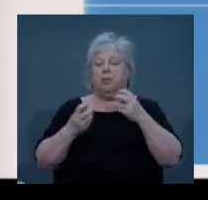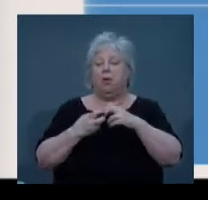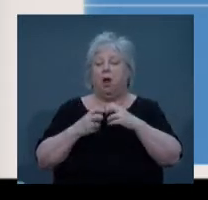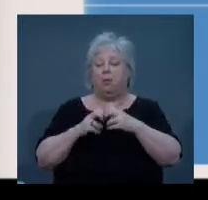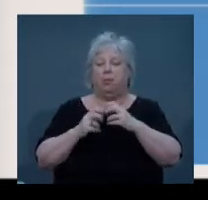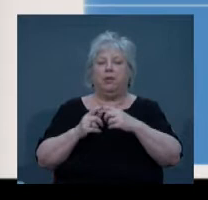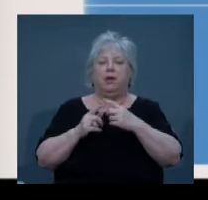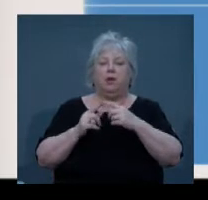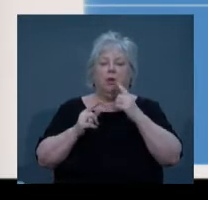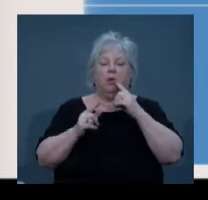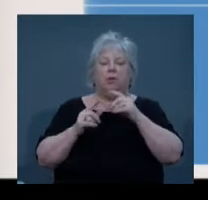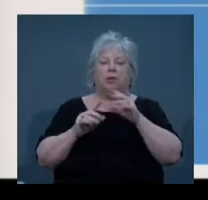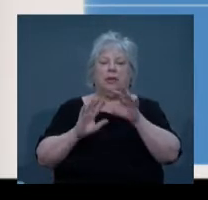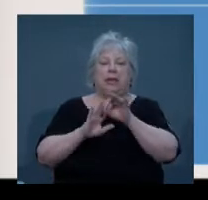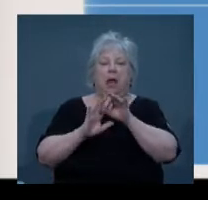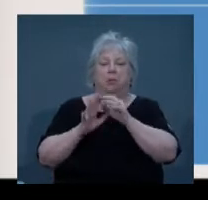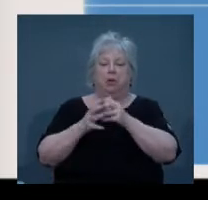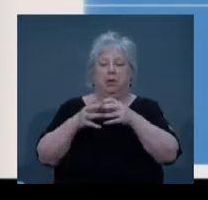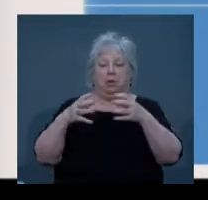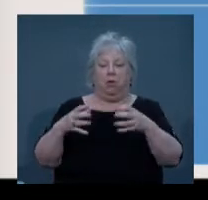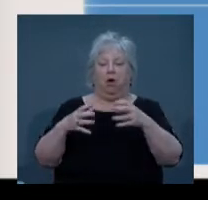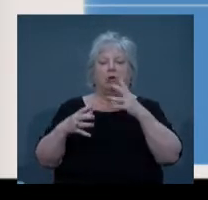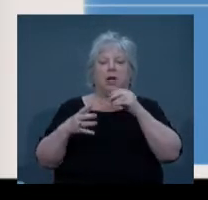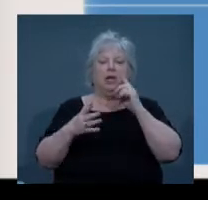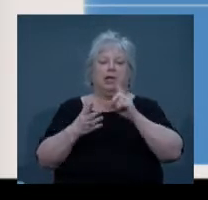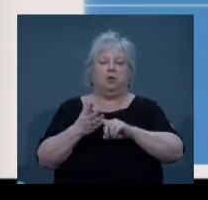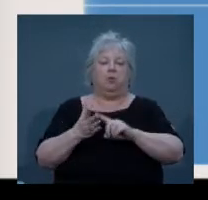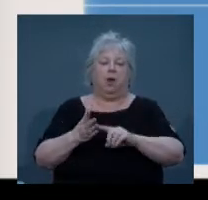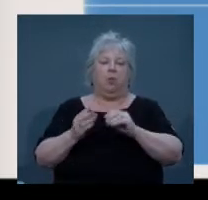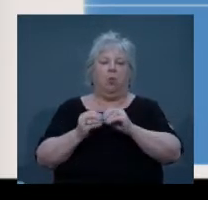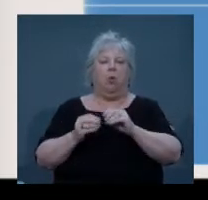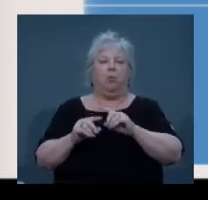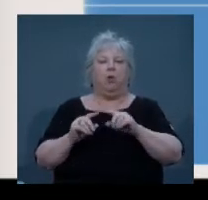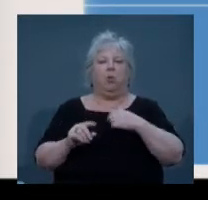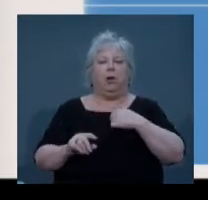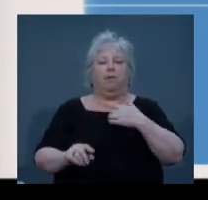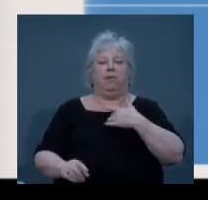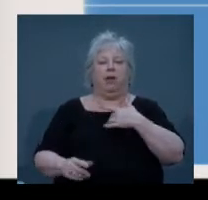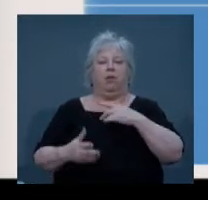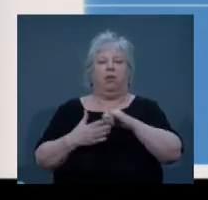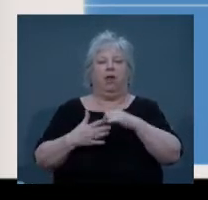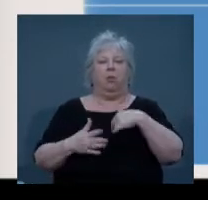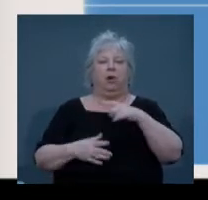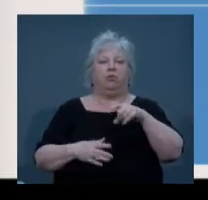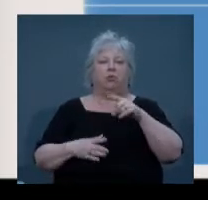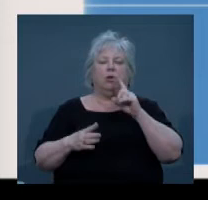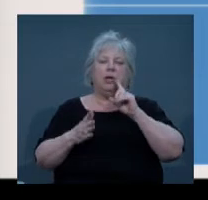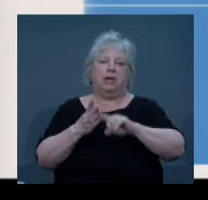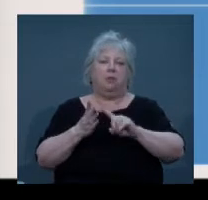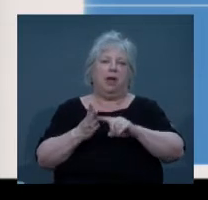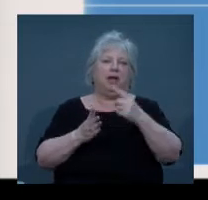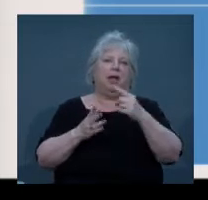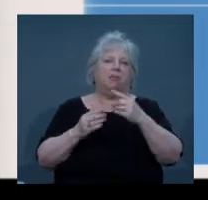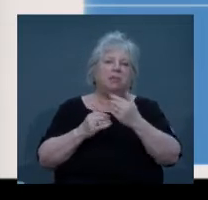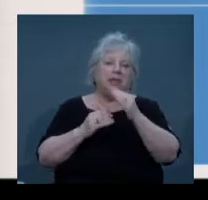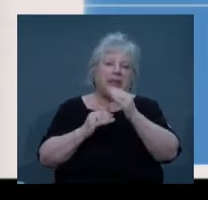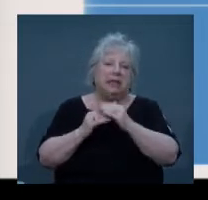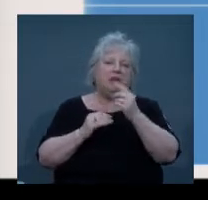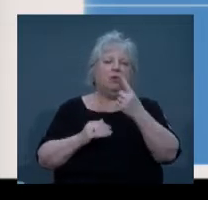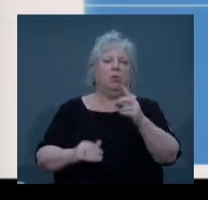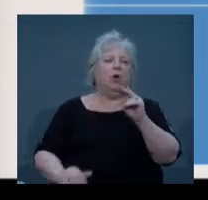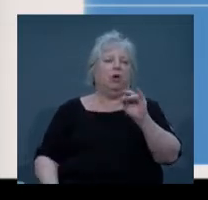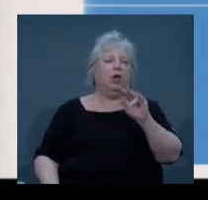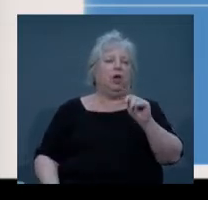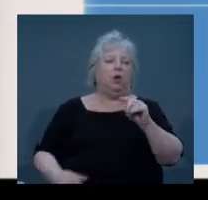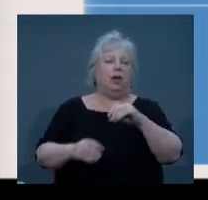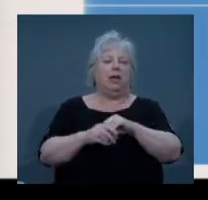we we have in the ordinance that it would be at least one unit in every building. So an apartment complex that has multiple buildings, we're going to